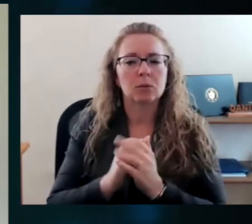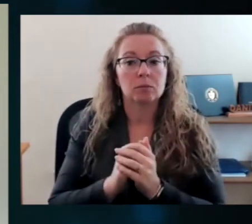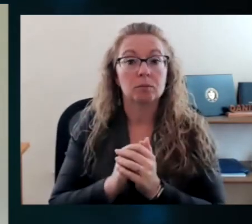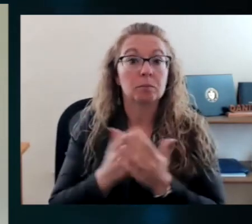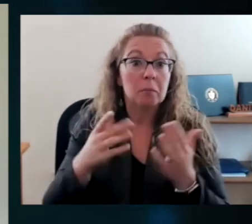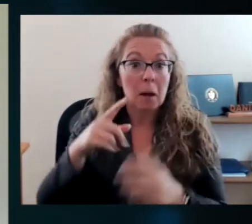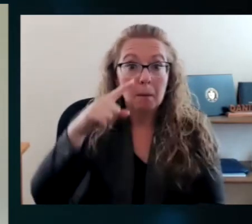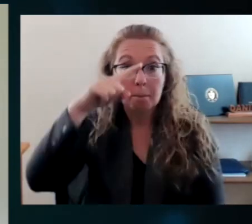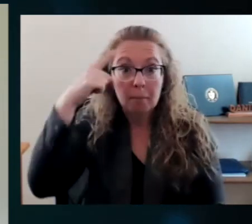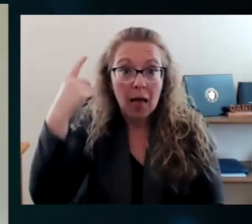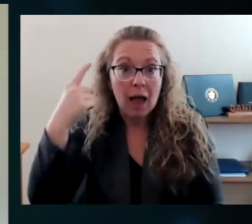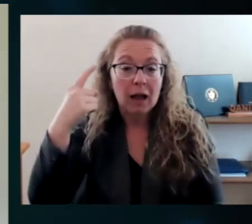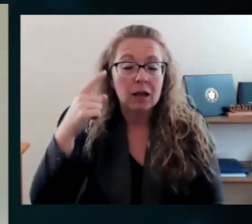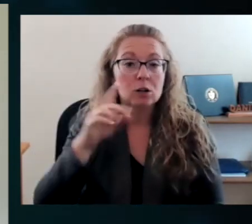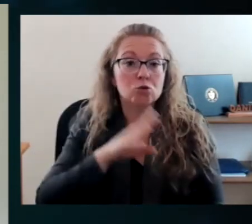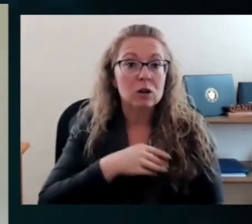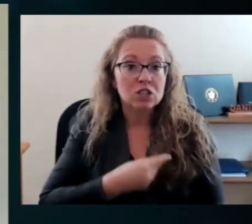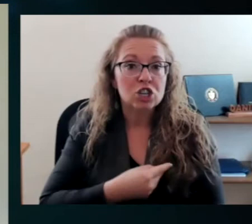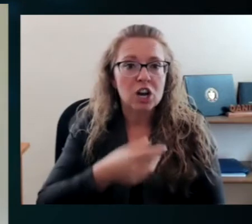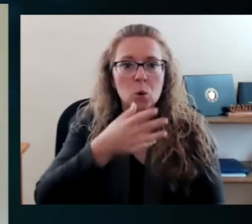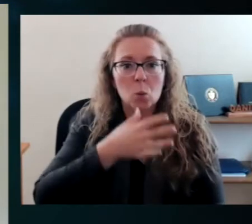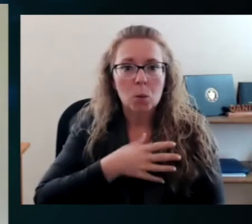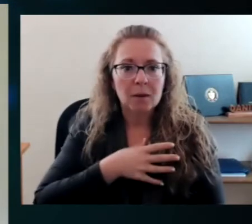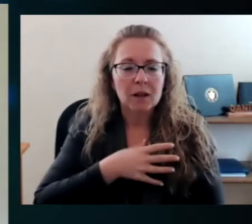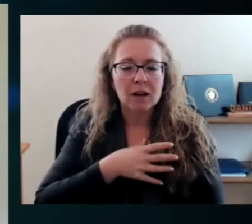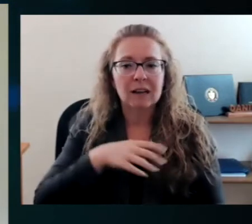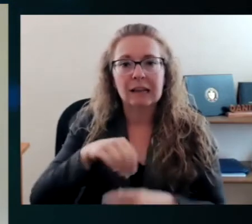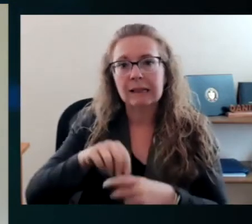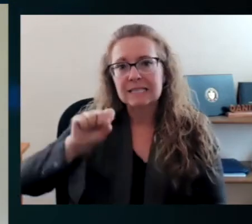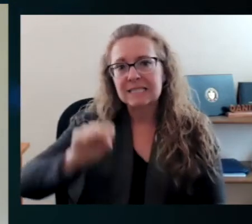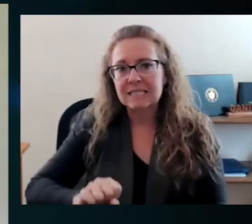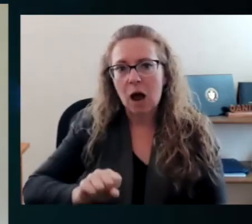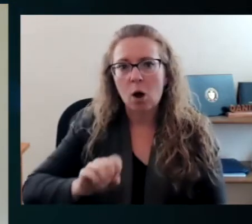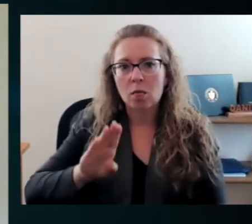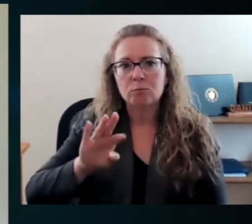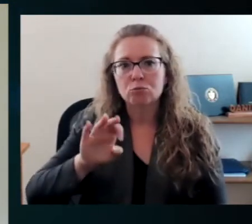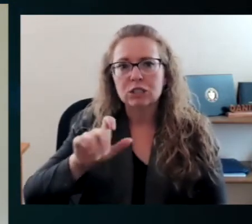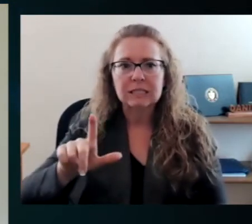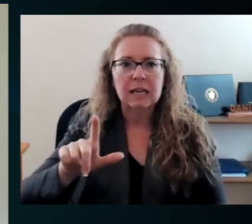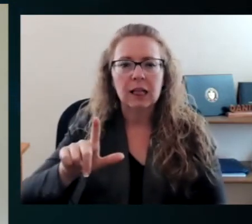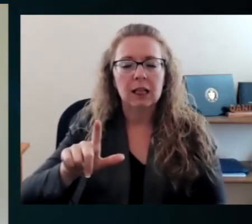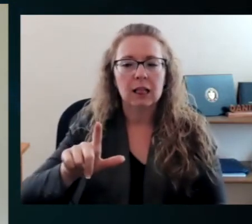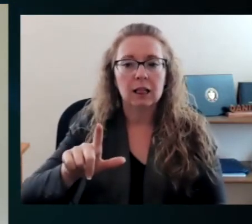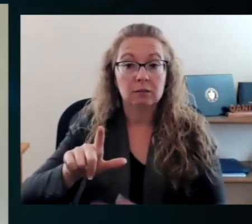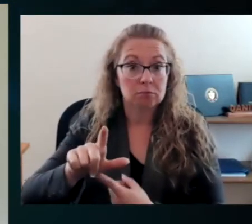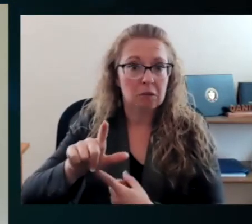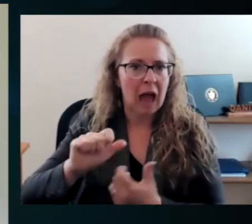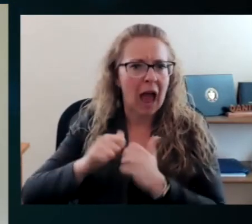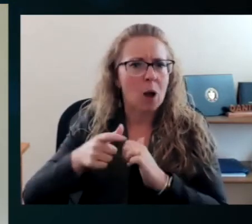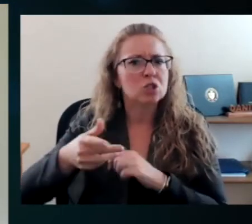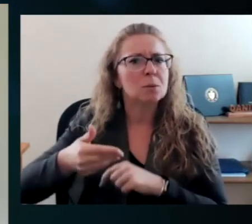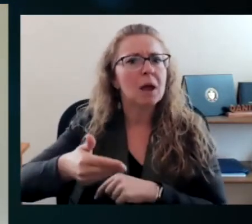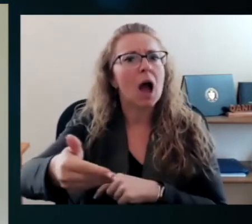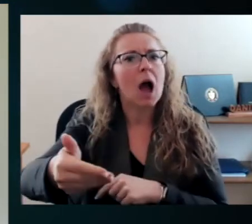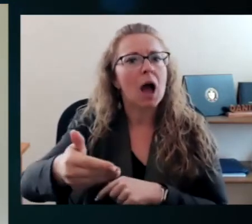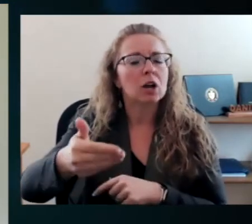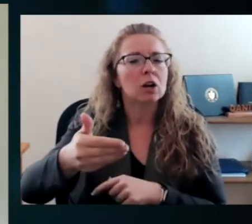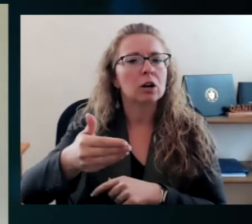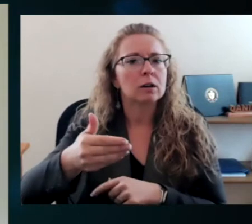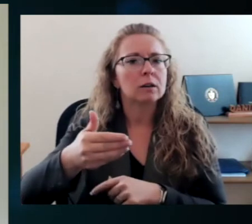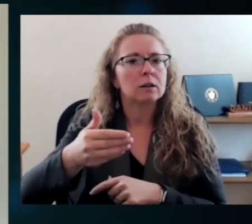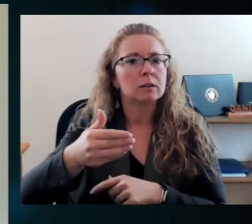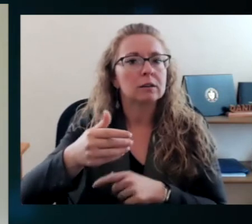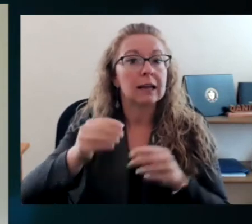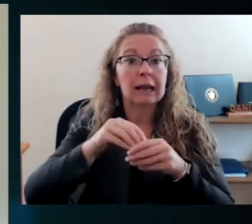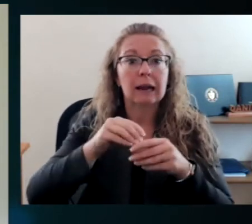woman thought in the south of Brazil and can be heard, for example, in California? And